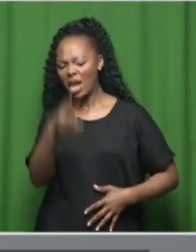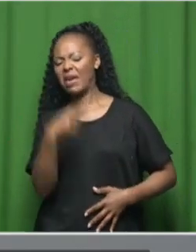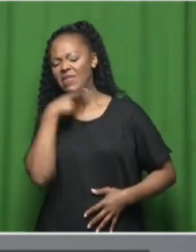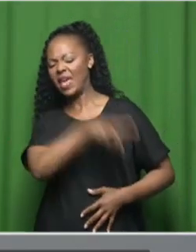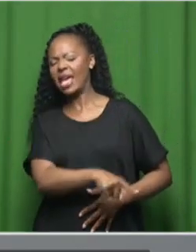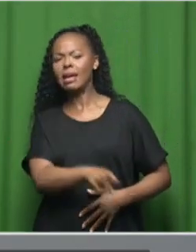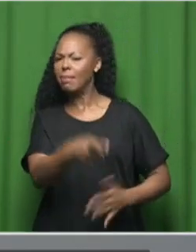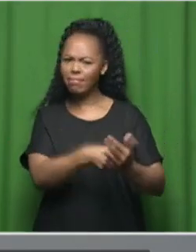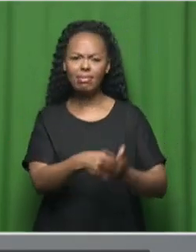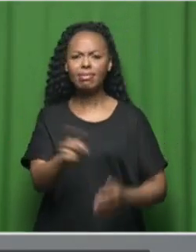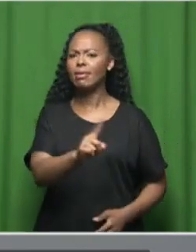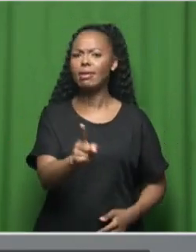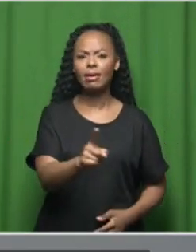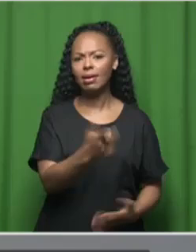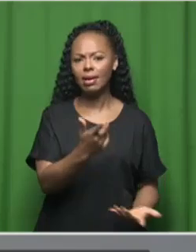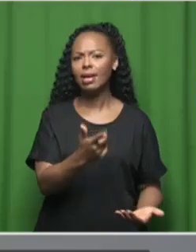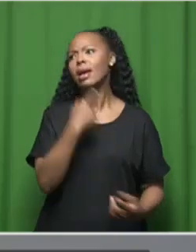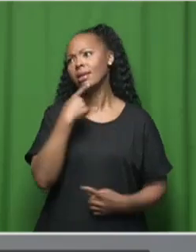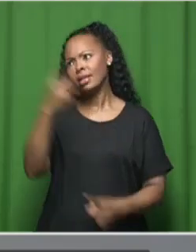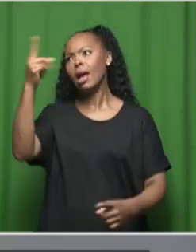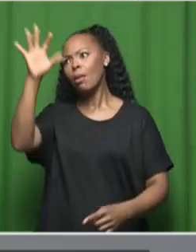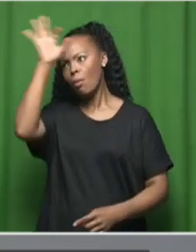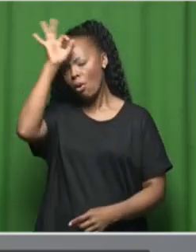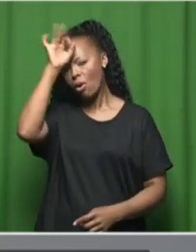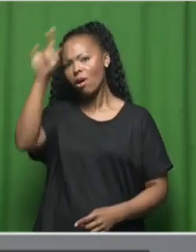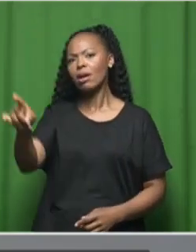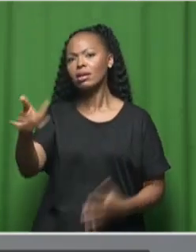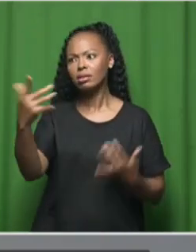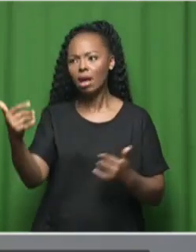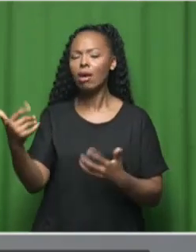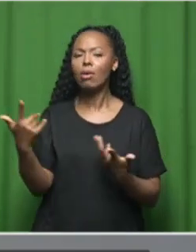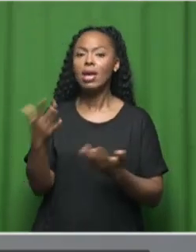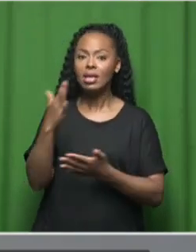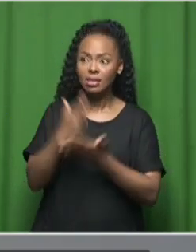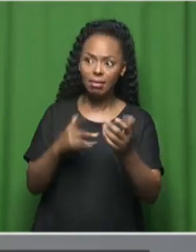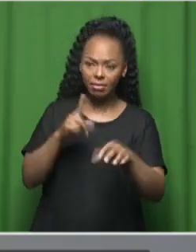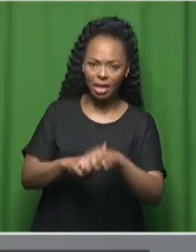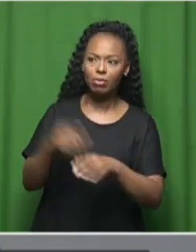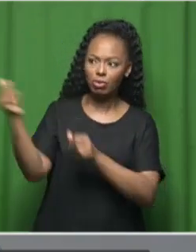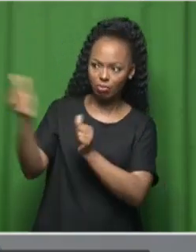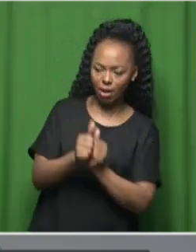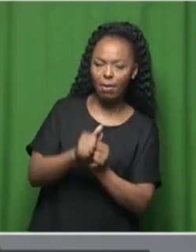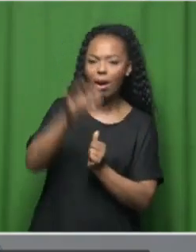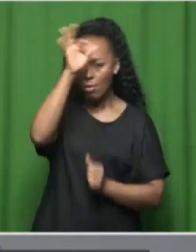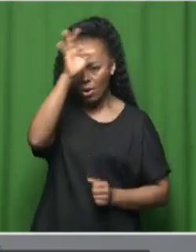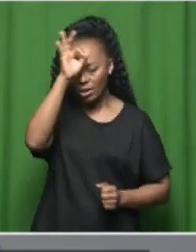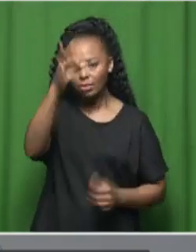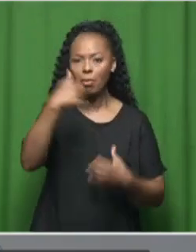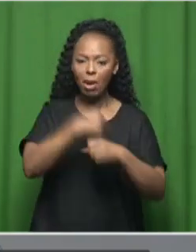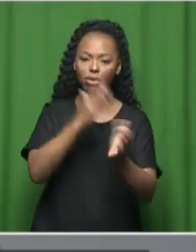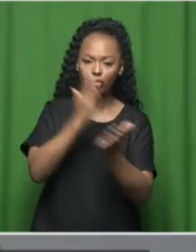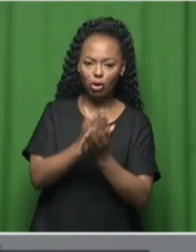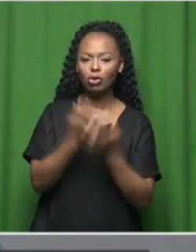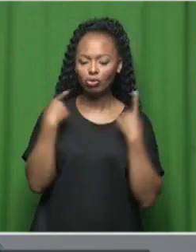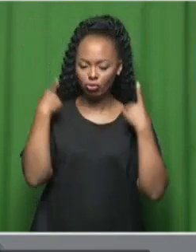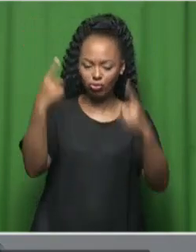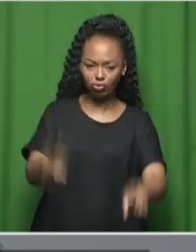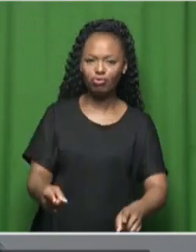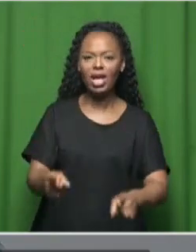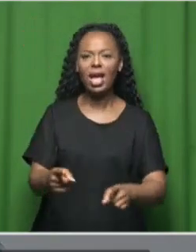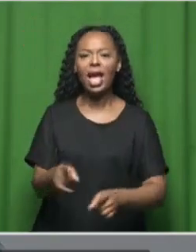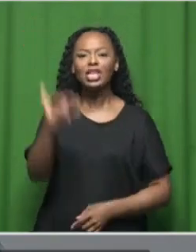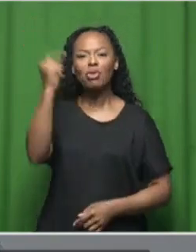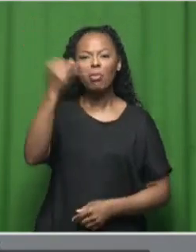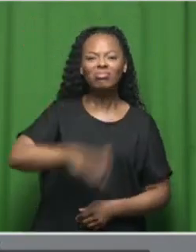to obviously go to the police and law authorities to accompany us to raid Small Street